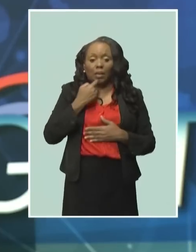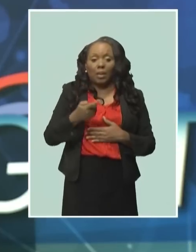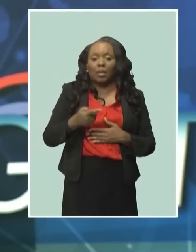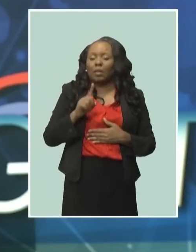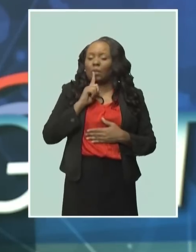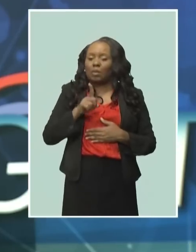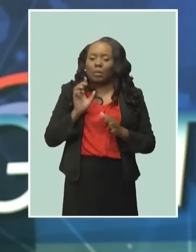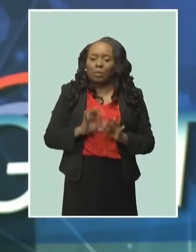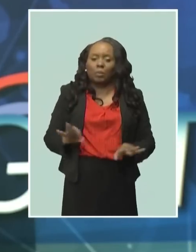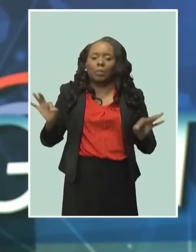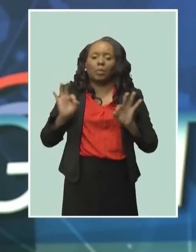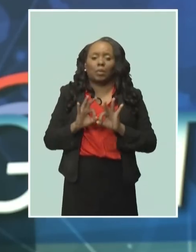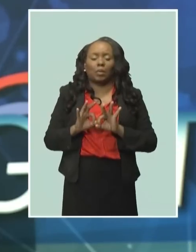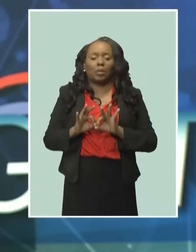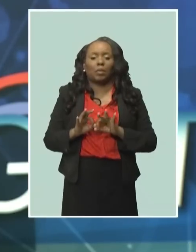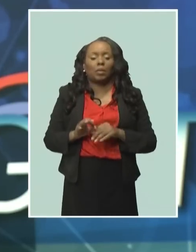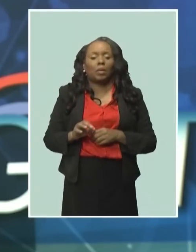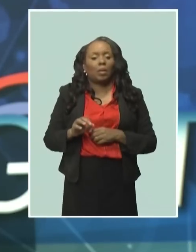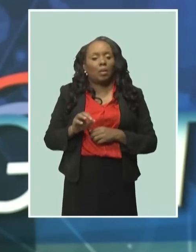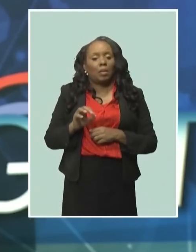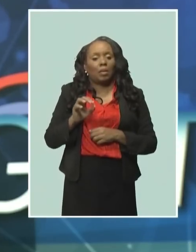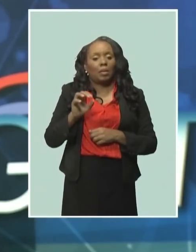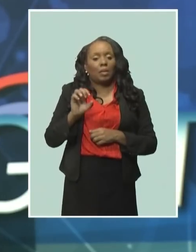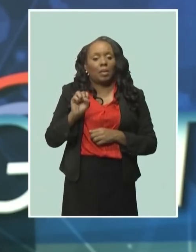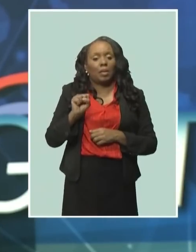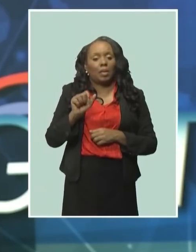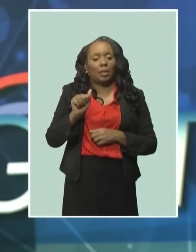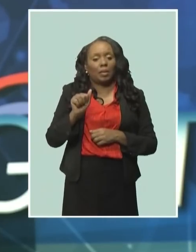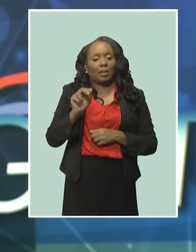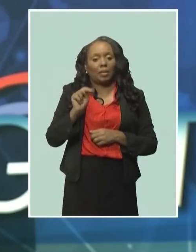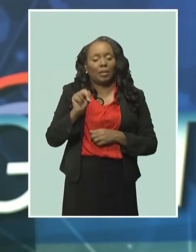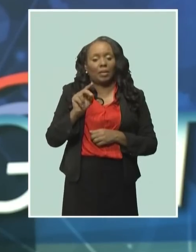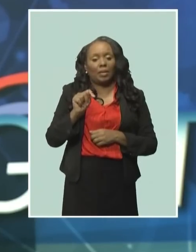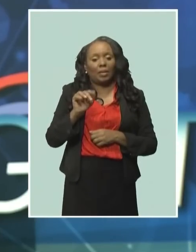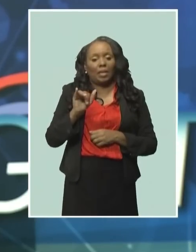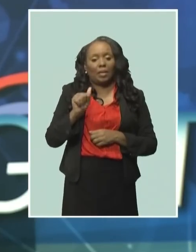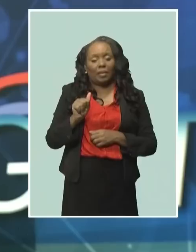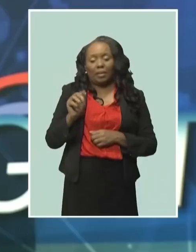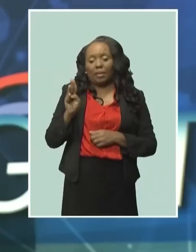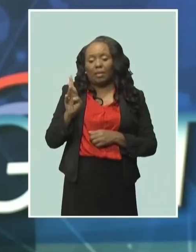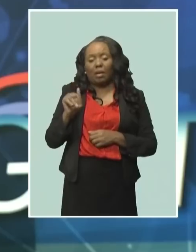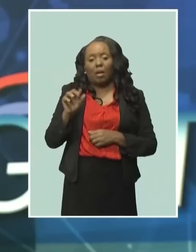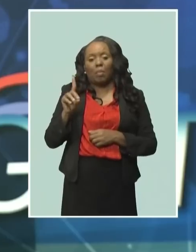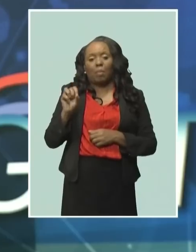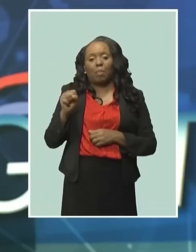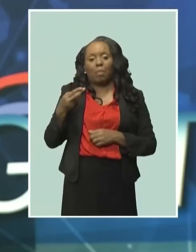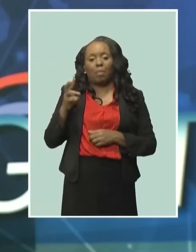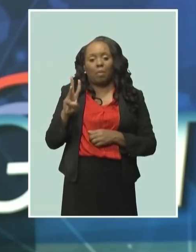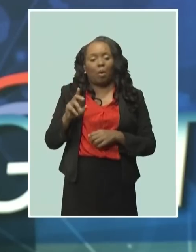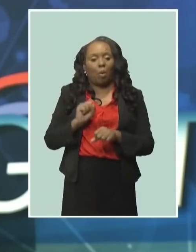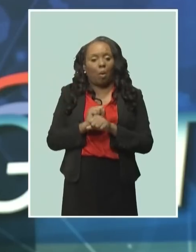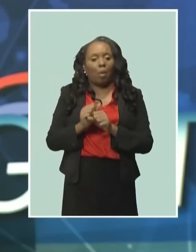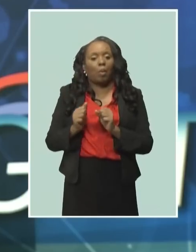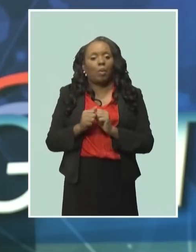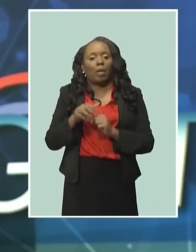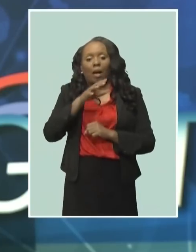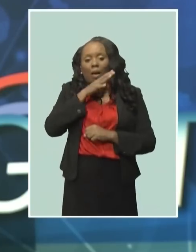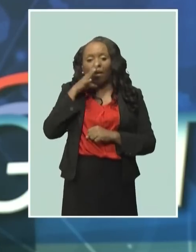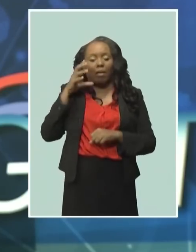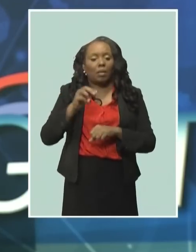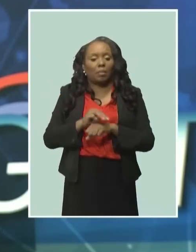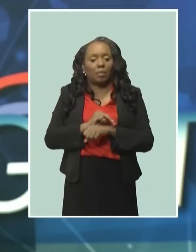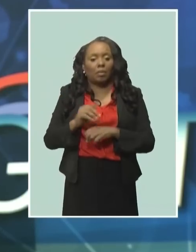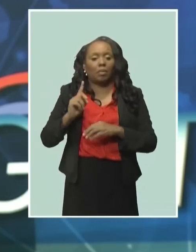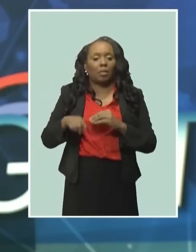is needed. Ms. Bradshaw, who is also the Minister of Transport and Works, has been working closely with the Agriculture Ministry through the Scotland